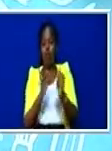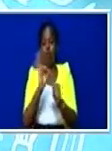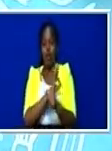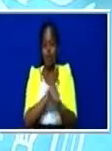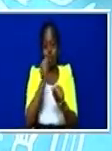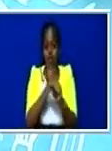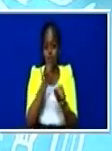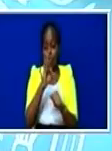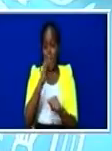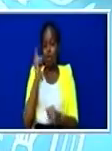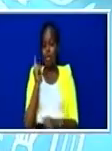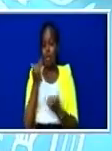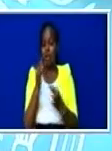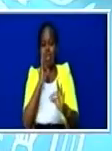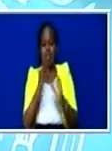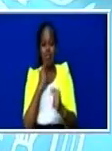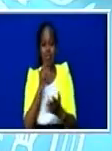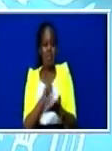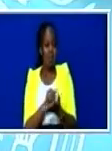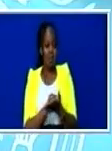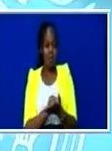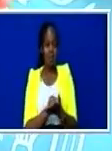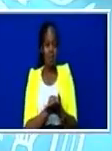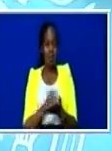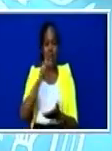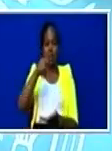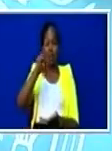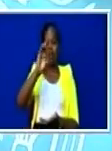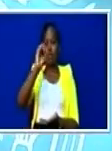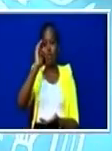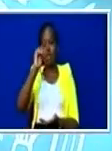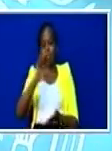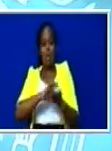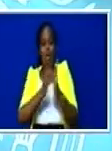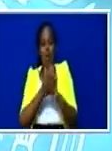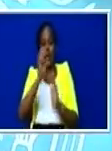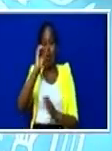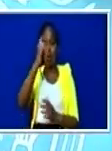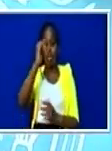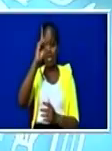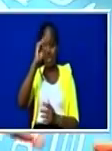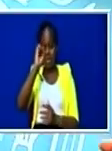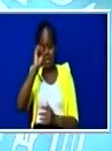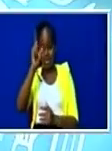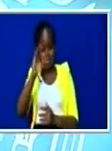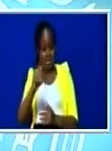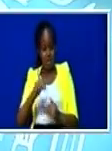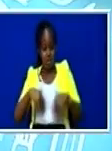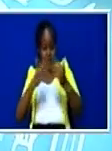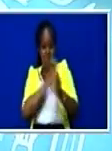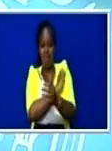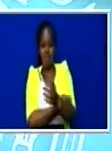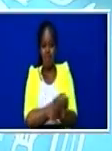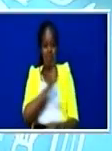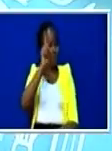of proteins. If you just put it that proteins are oxidized to produce energy, then you don't